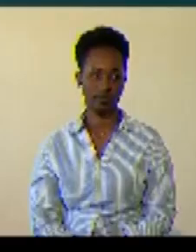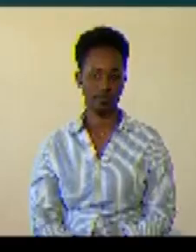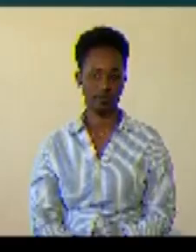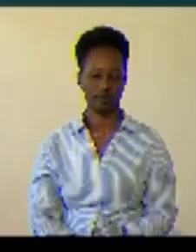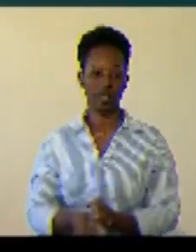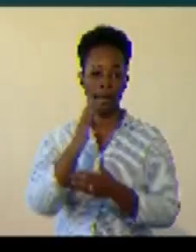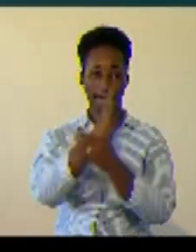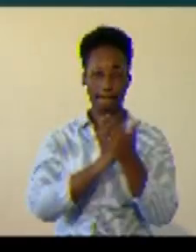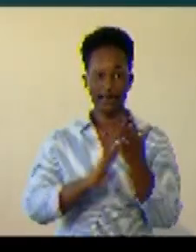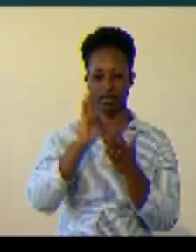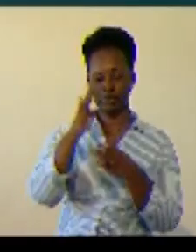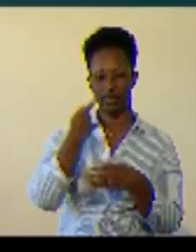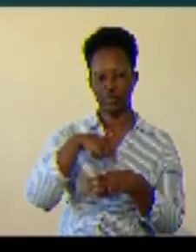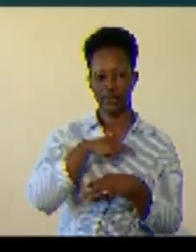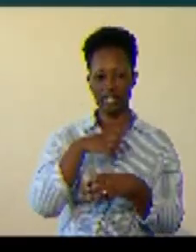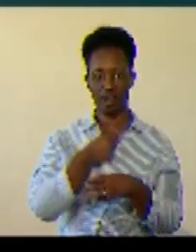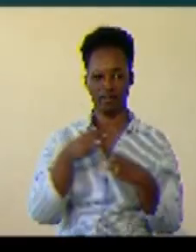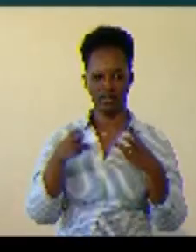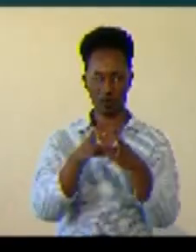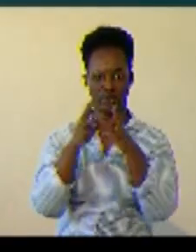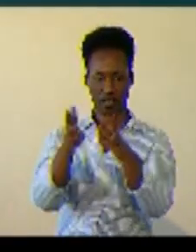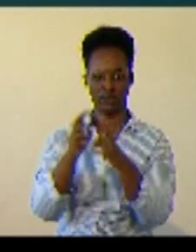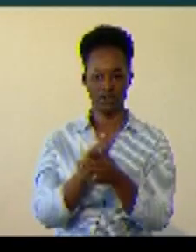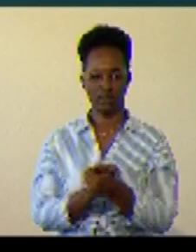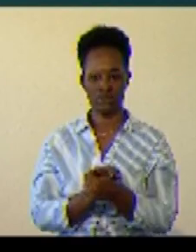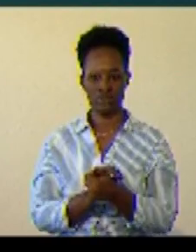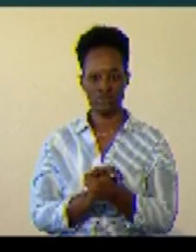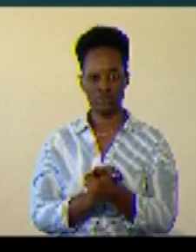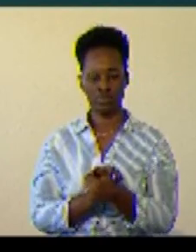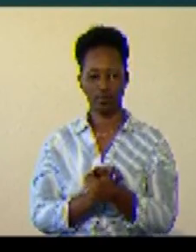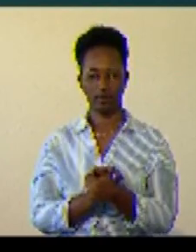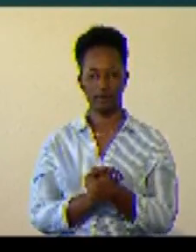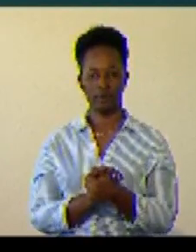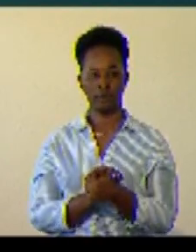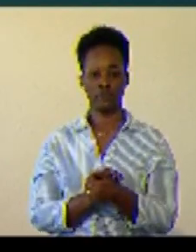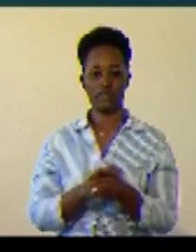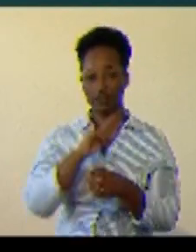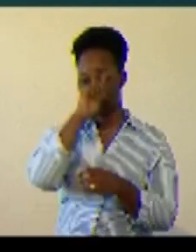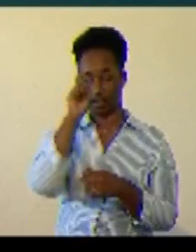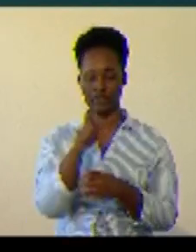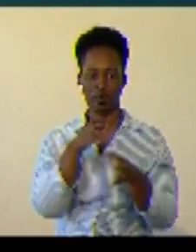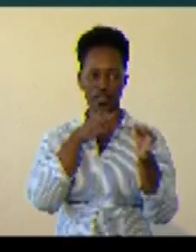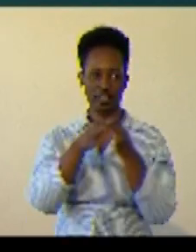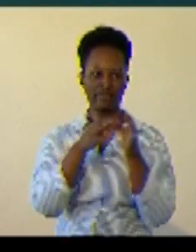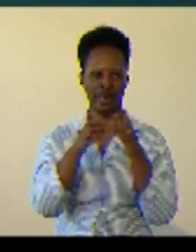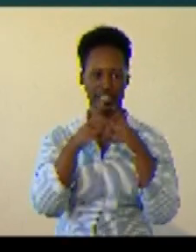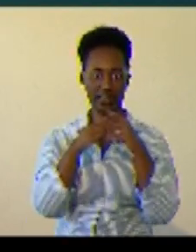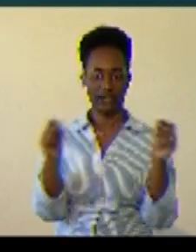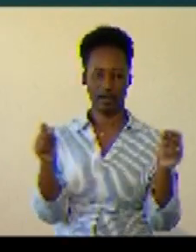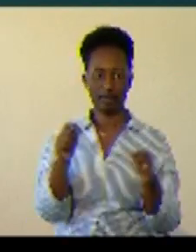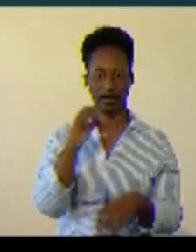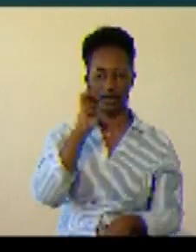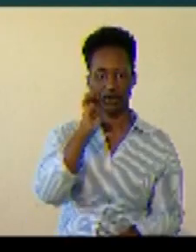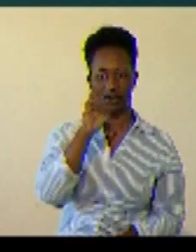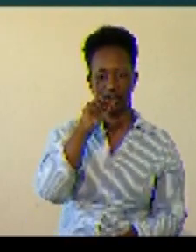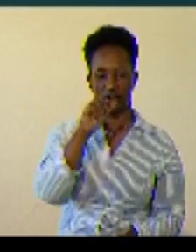Part B, we have structured question. A, define the term electron affinity.